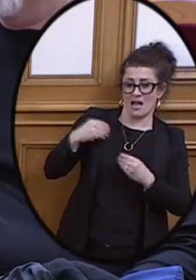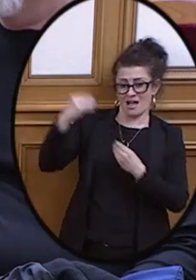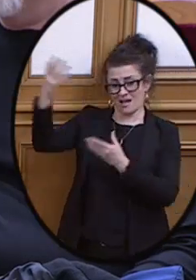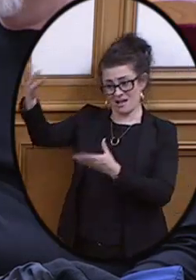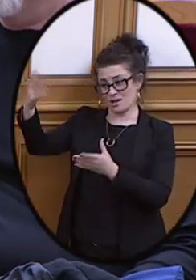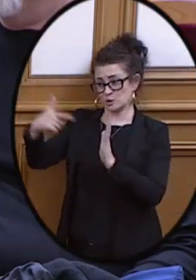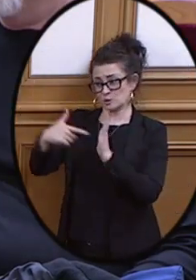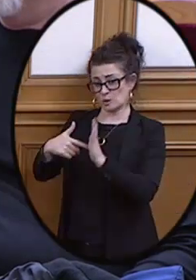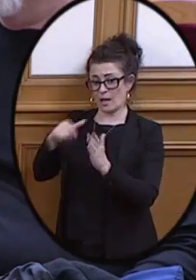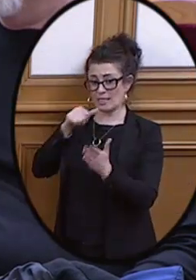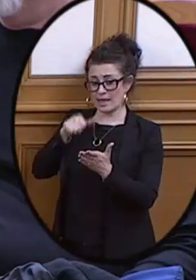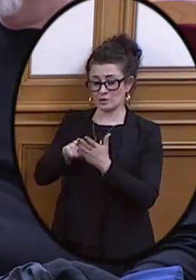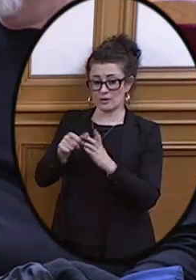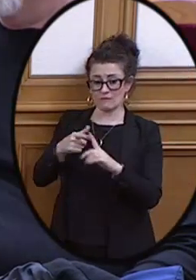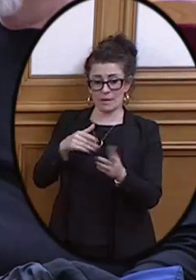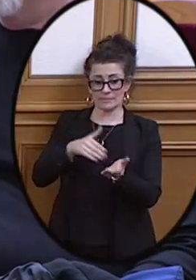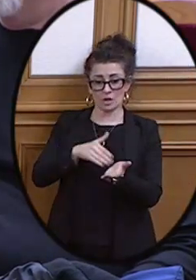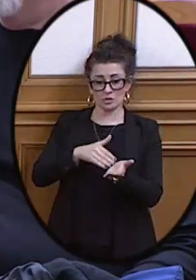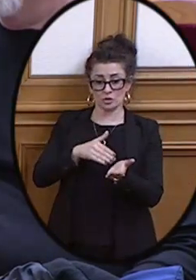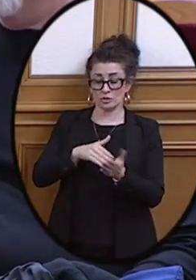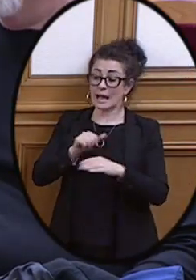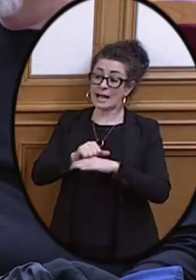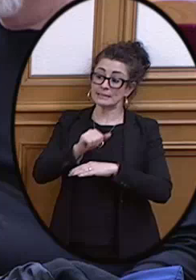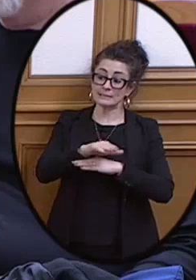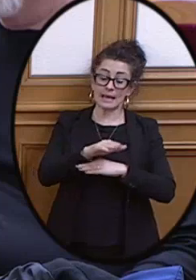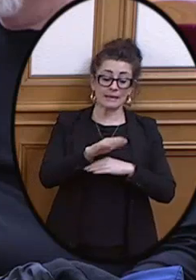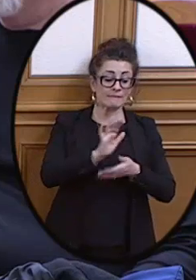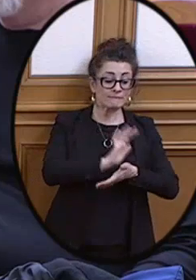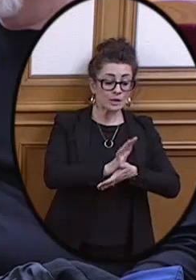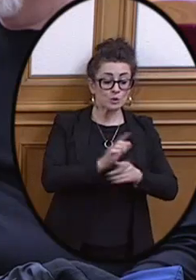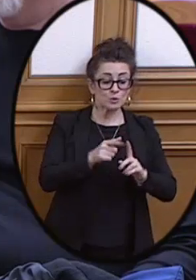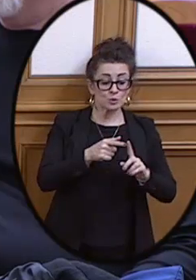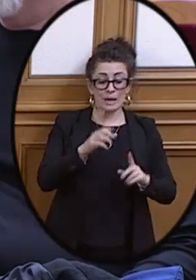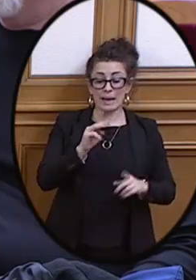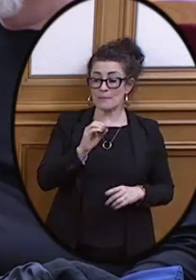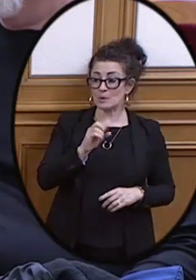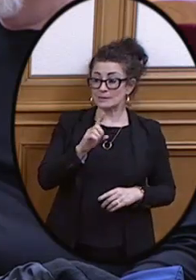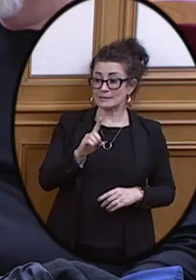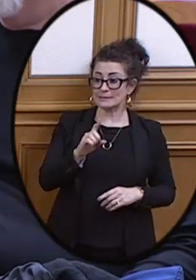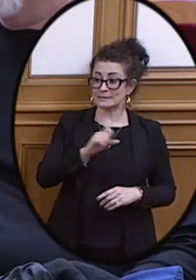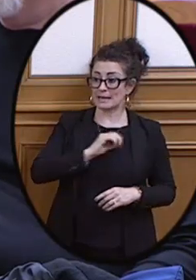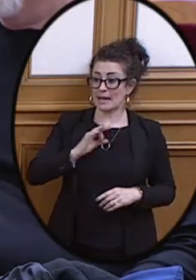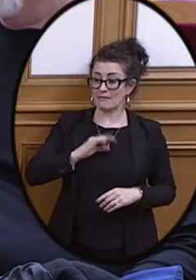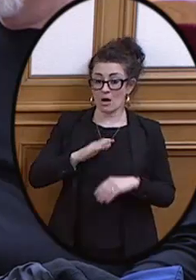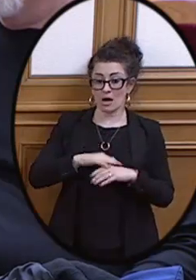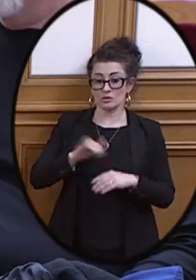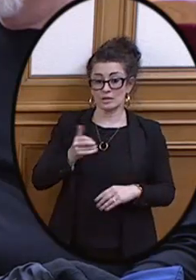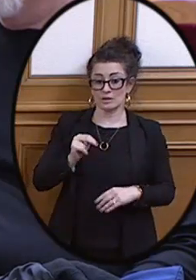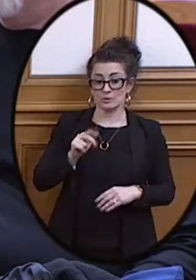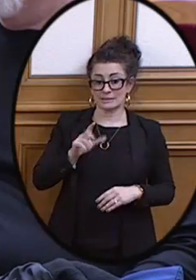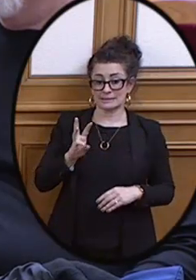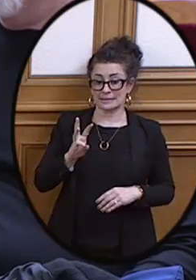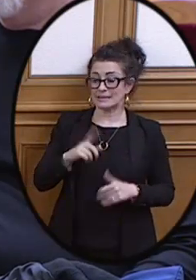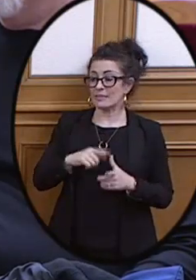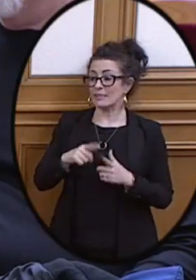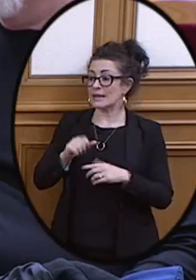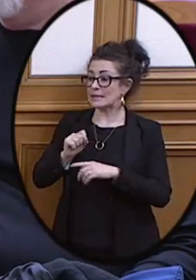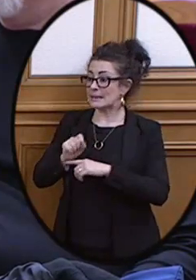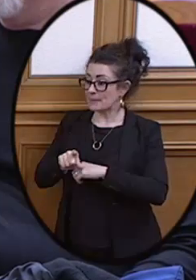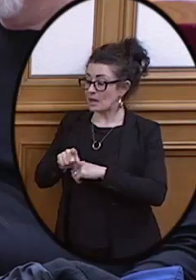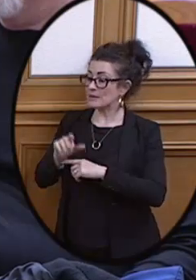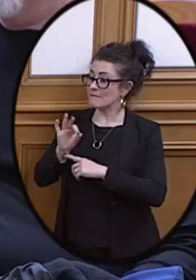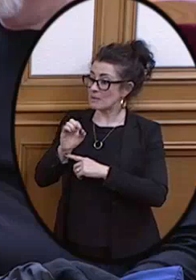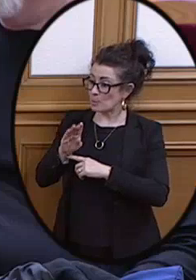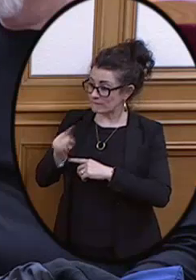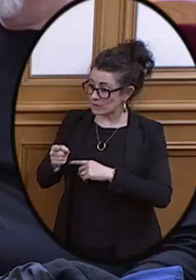my condition. I sent a video of this to MOD staff, originally on January 26th. I then sent emails on February 1st,